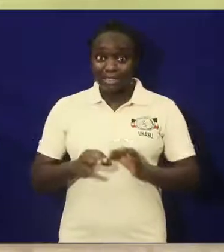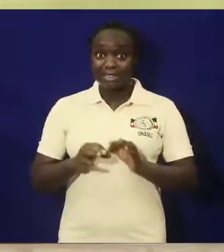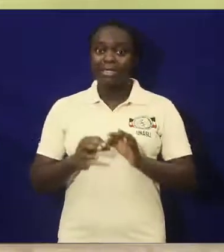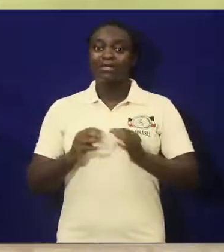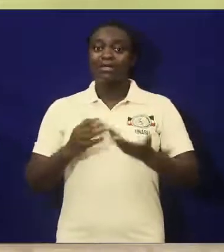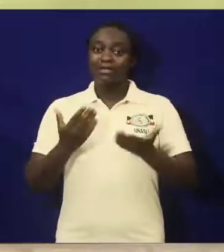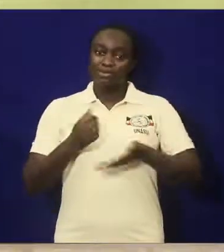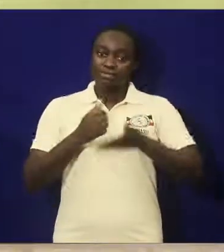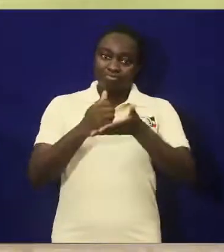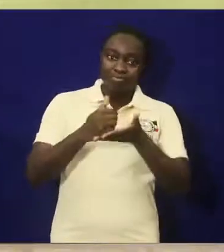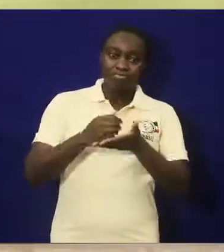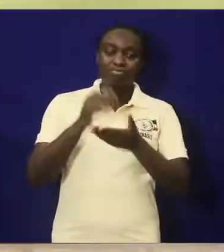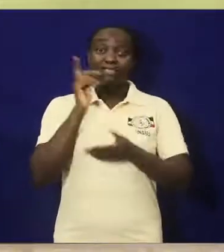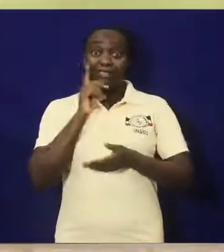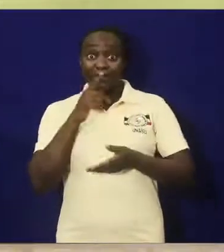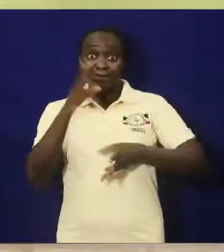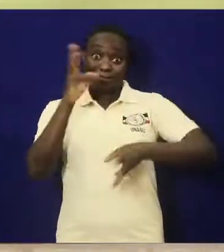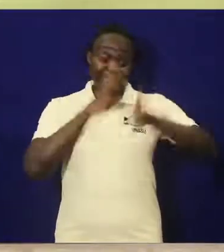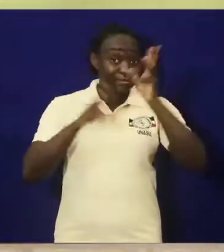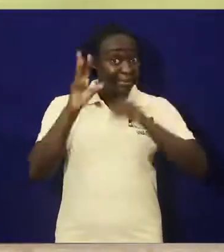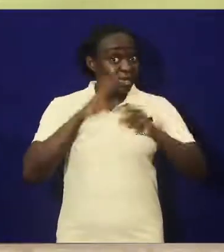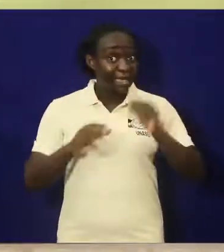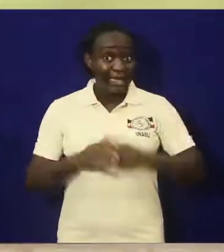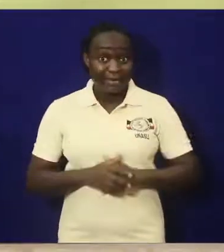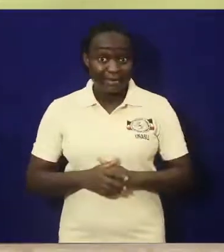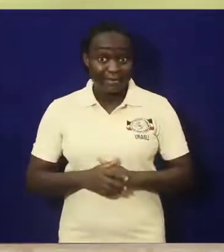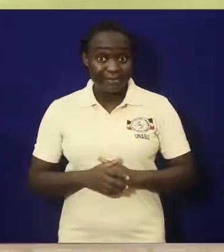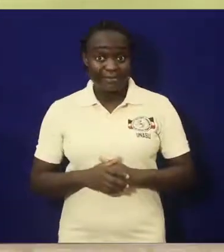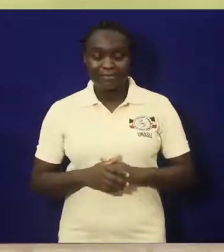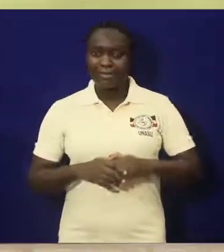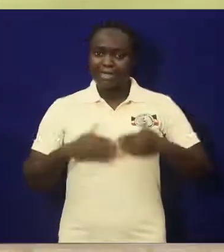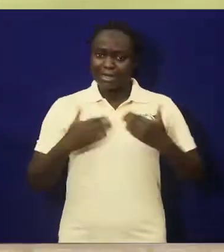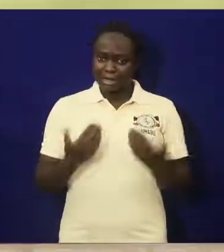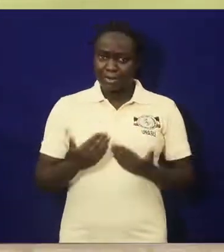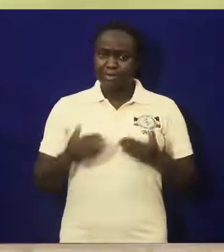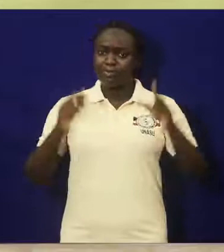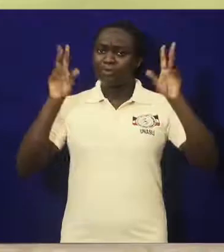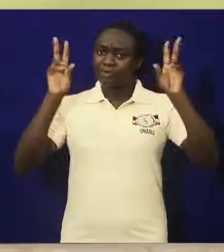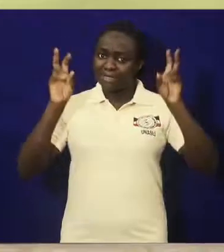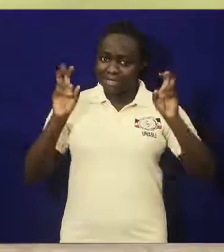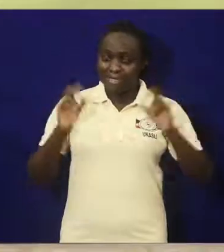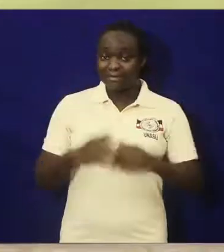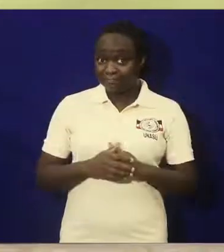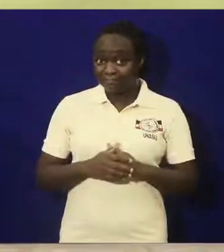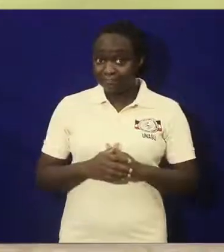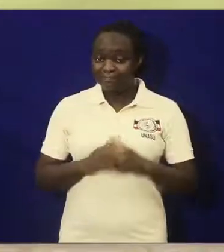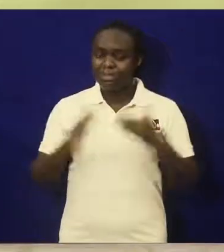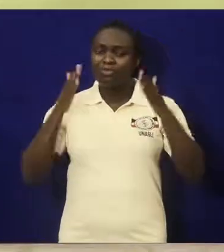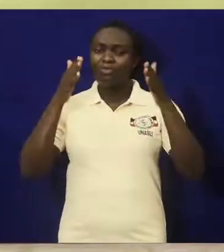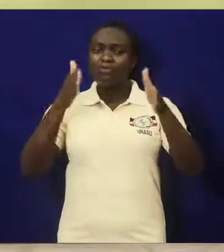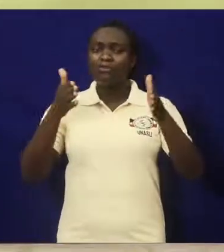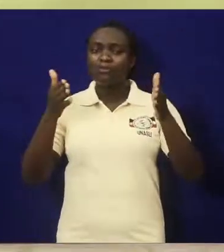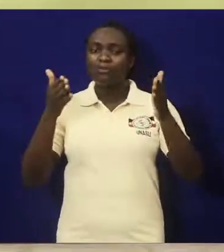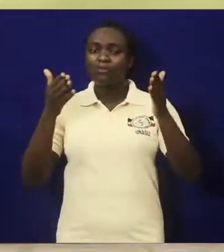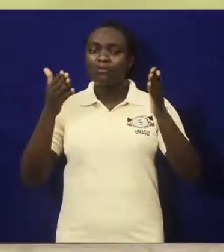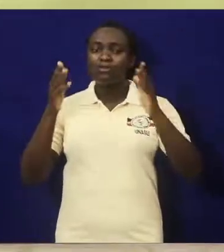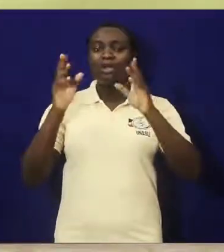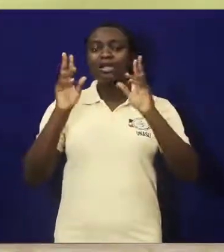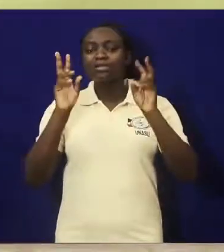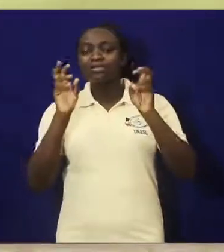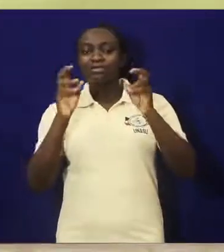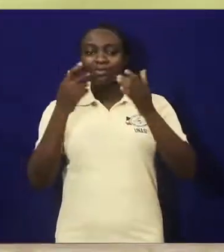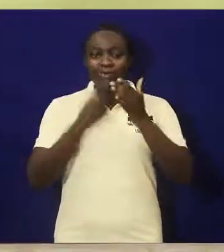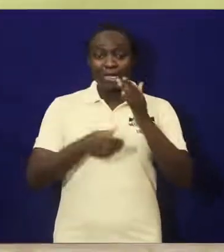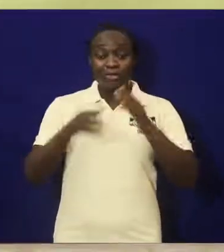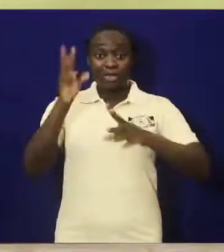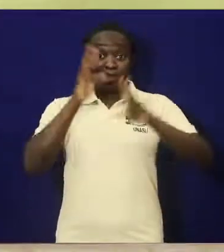learn by sign language. In this lesson, we are going to look at the different